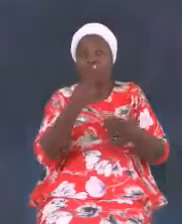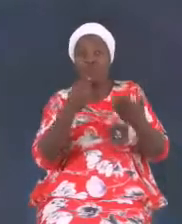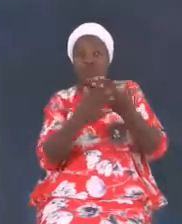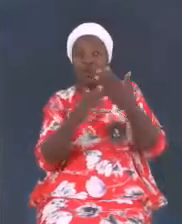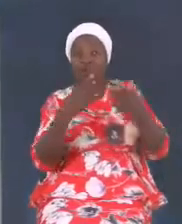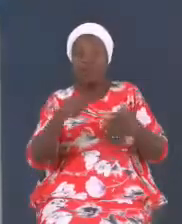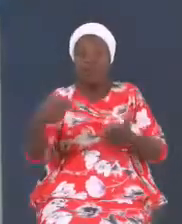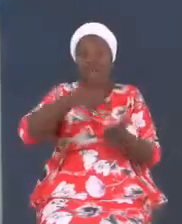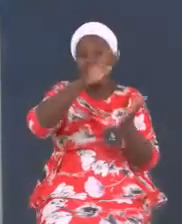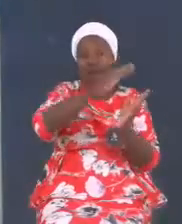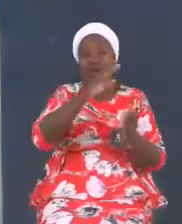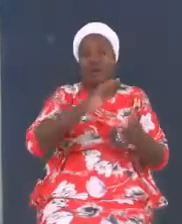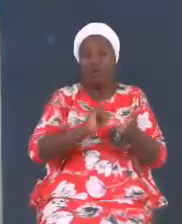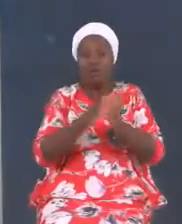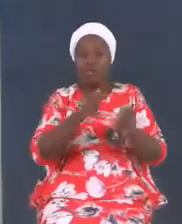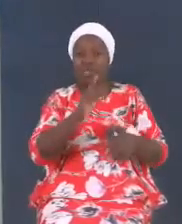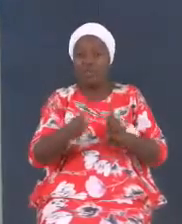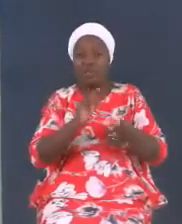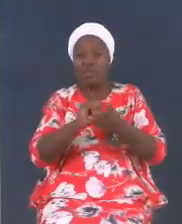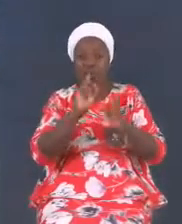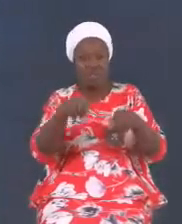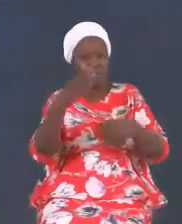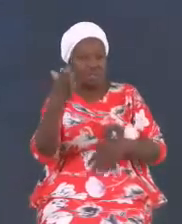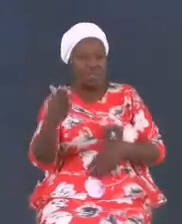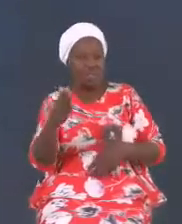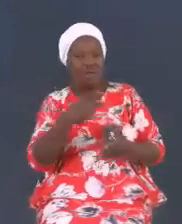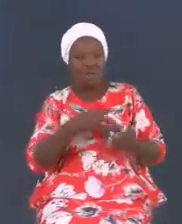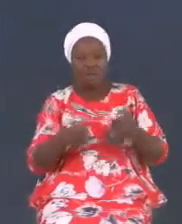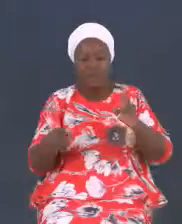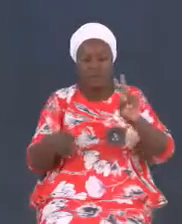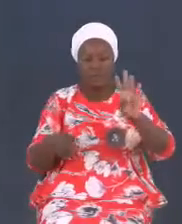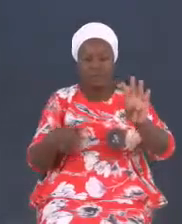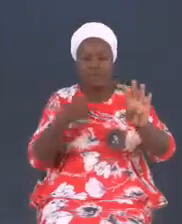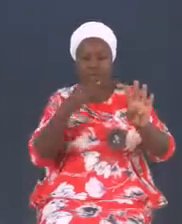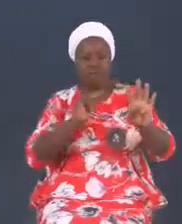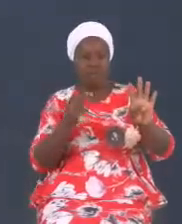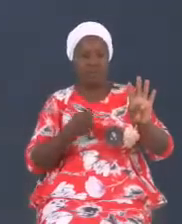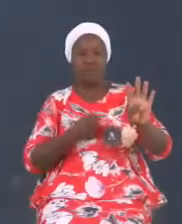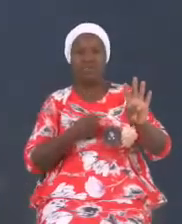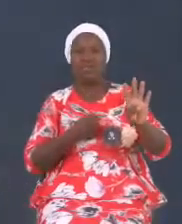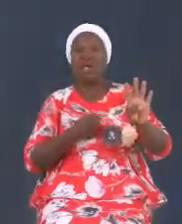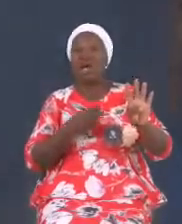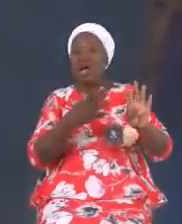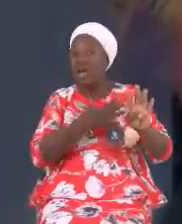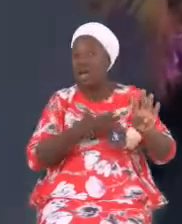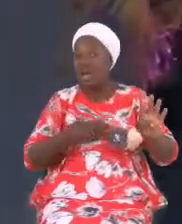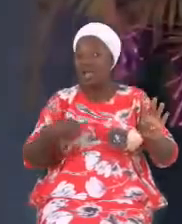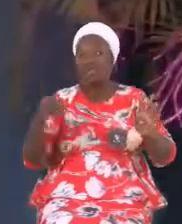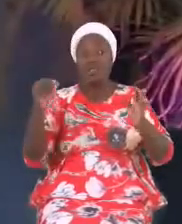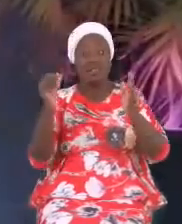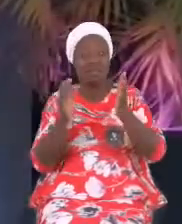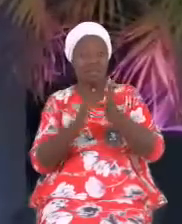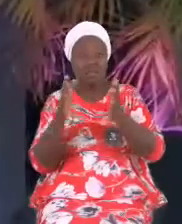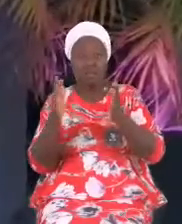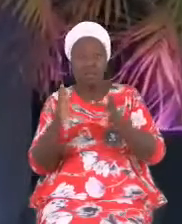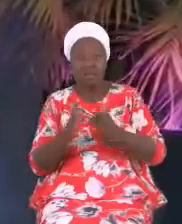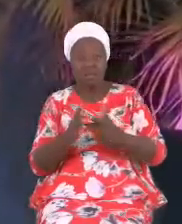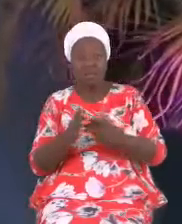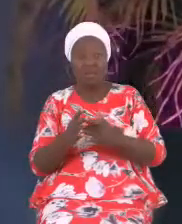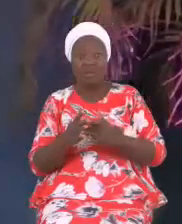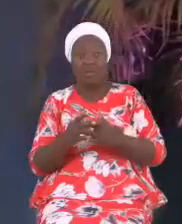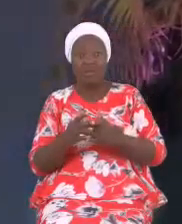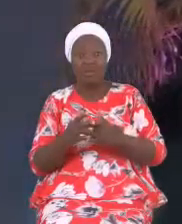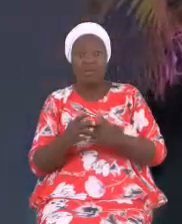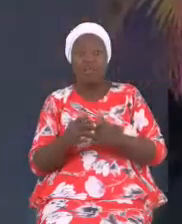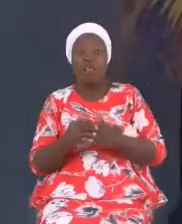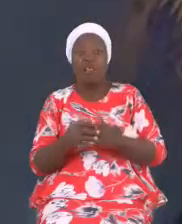are the people who are going there. Then verse 24 tells us, it says, and to Jesus, oh, we'll see him.